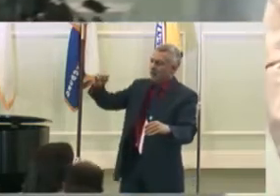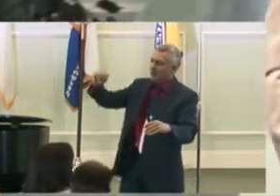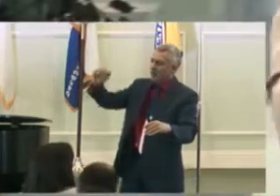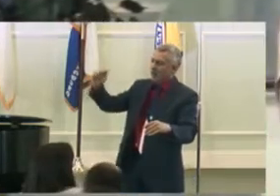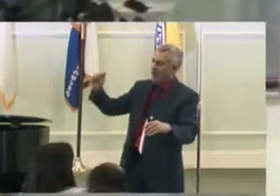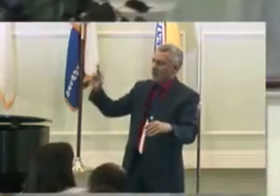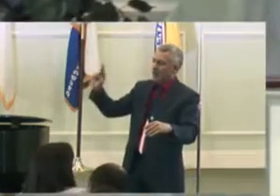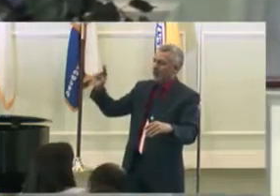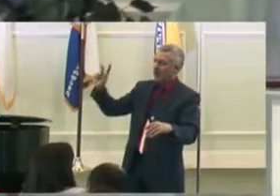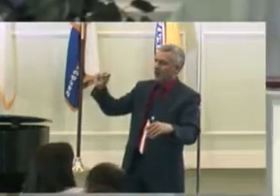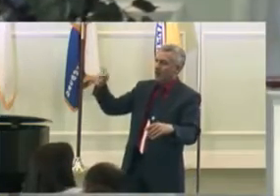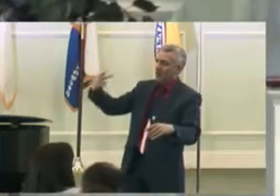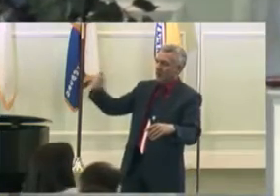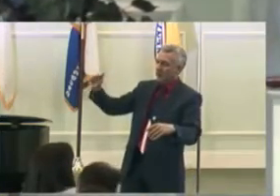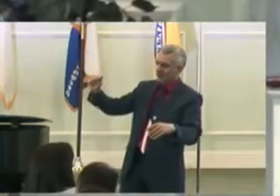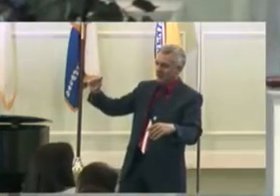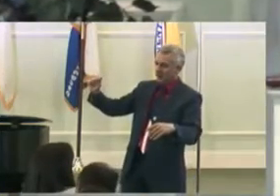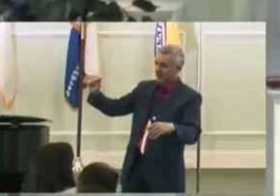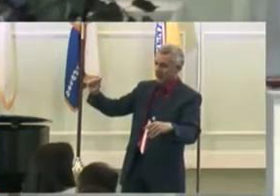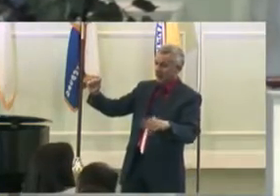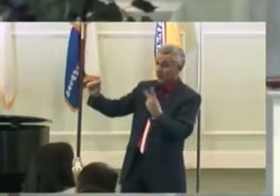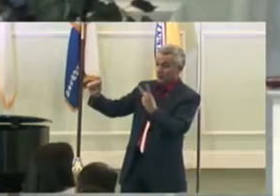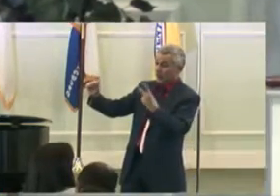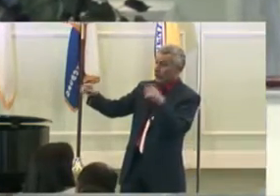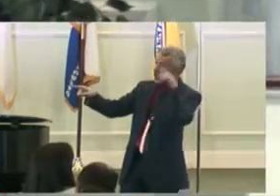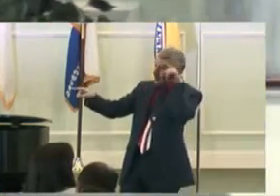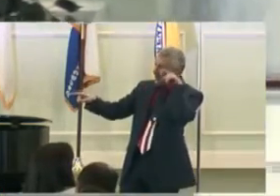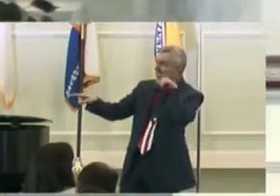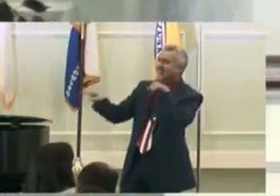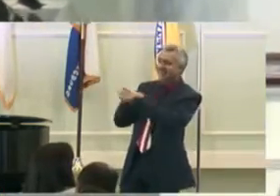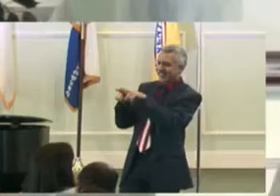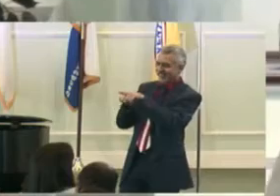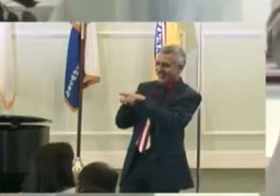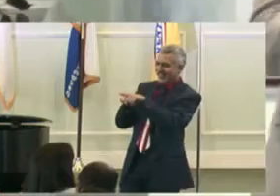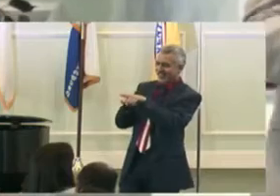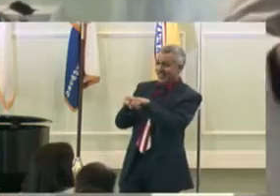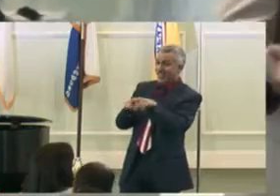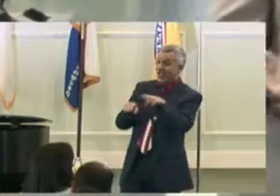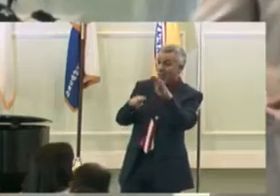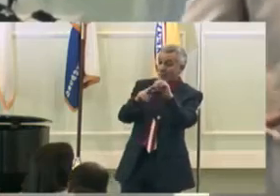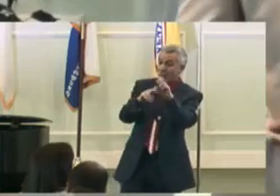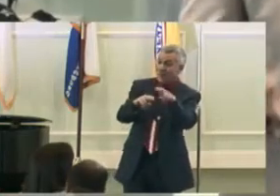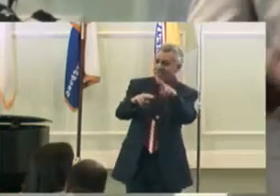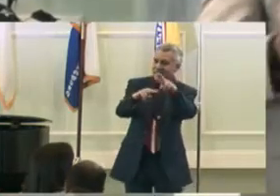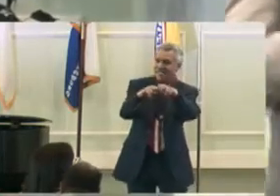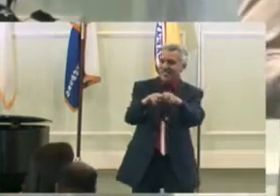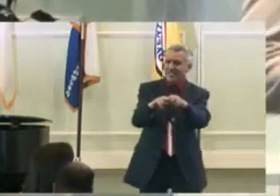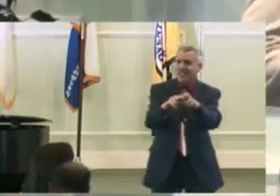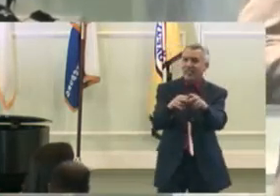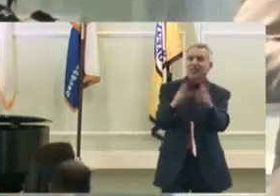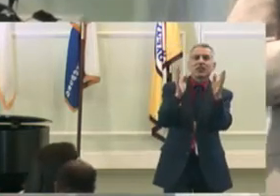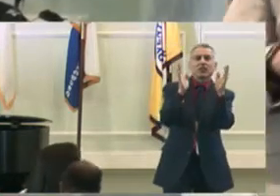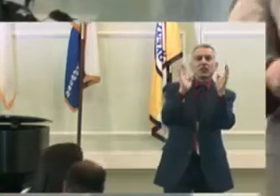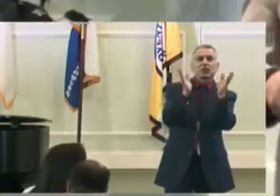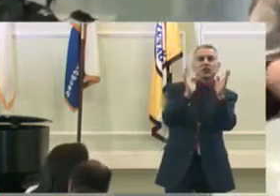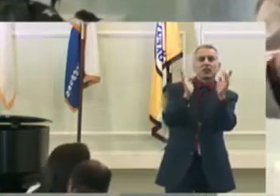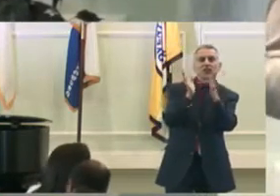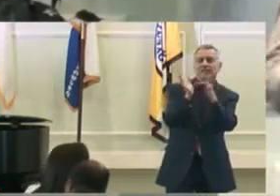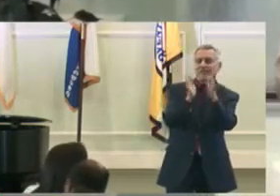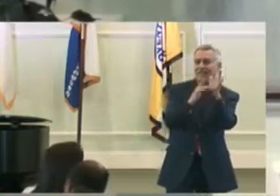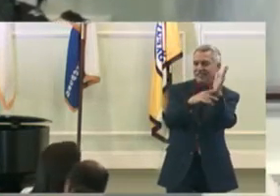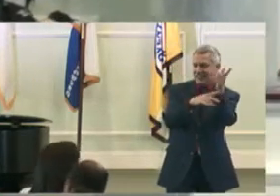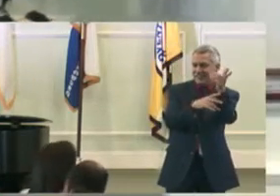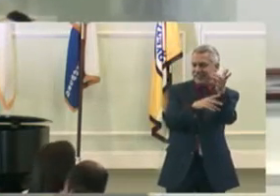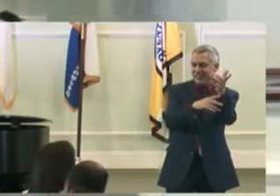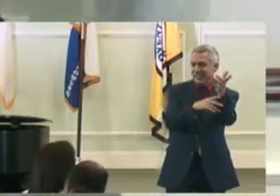Mary's laying at his feet. And Martha's all anxious because Mary is chilling while she's preparing the feast and the dinner. And so he says to Martha at some